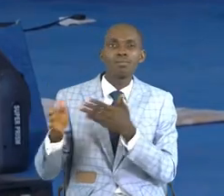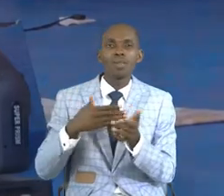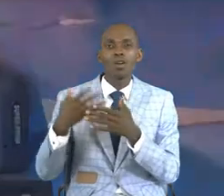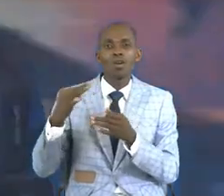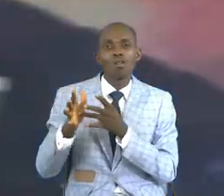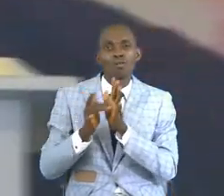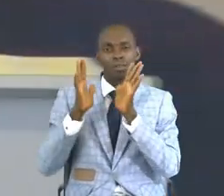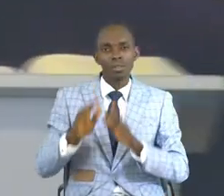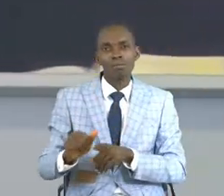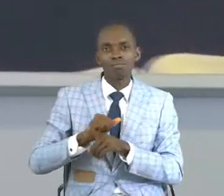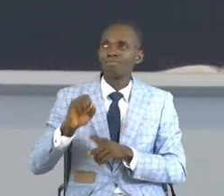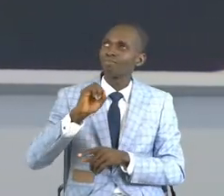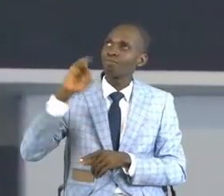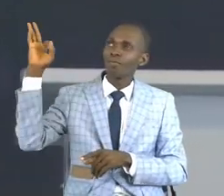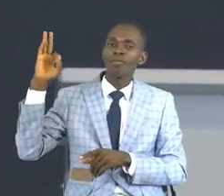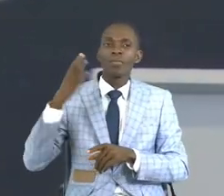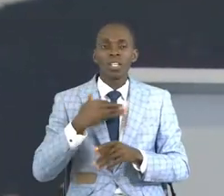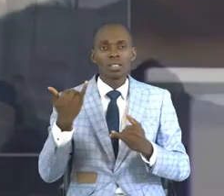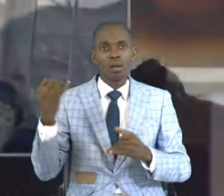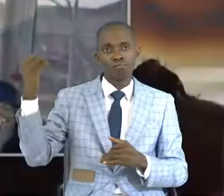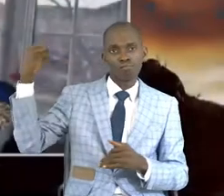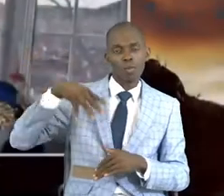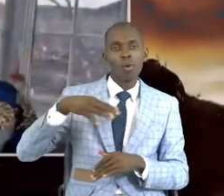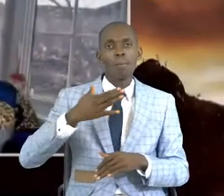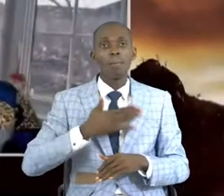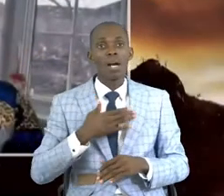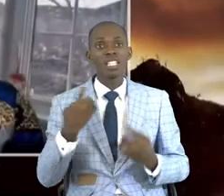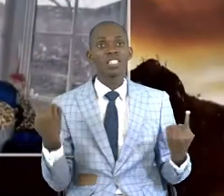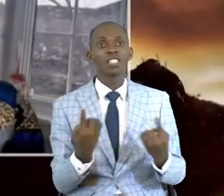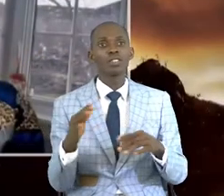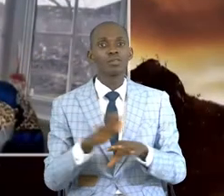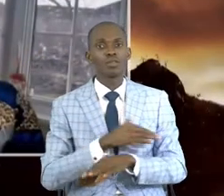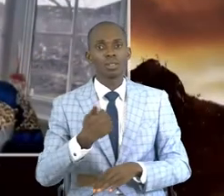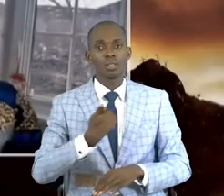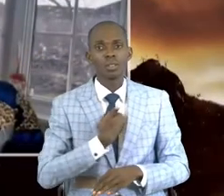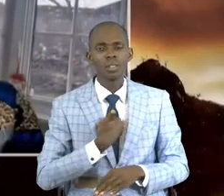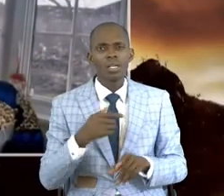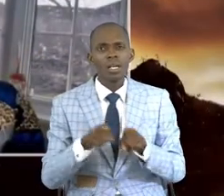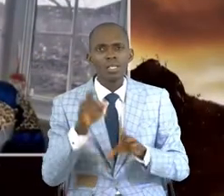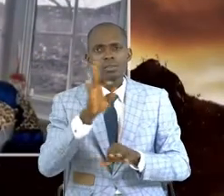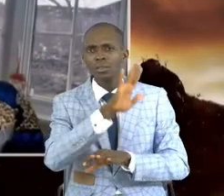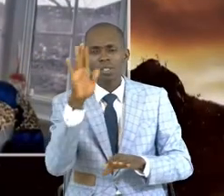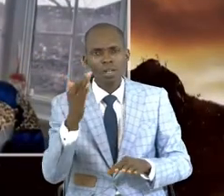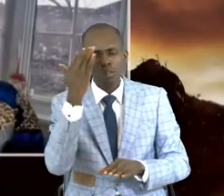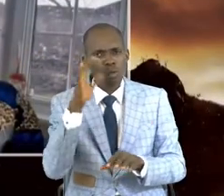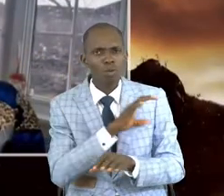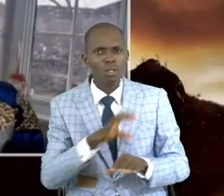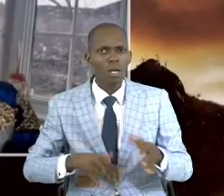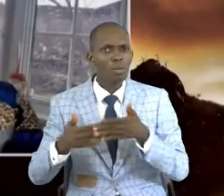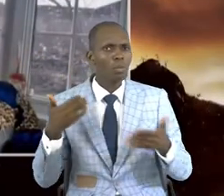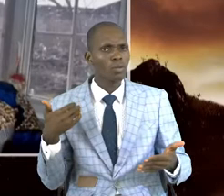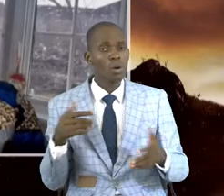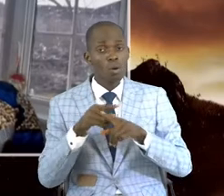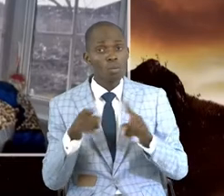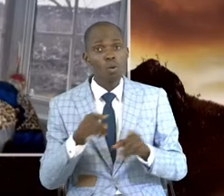my normal, sinful self, as if they've never met Christ. But you know, when you come to Christ, you